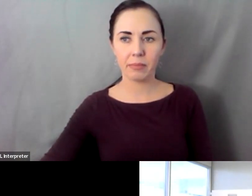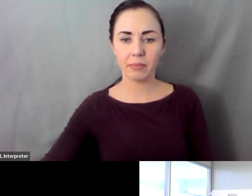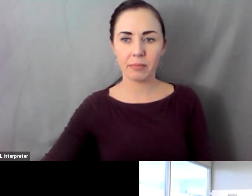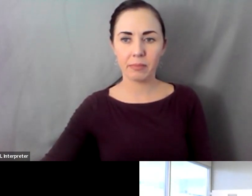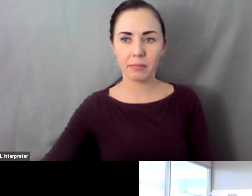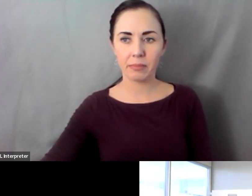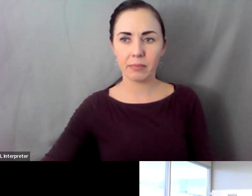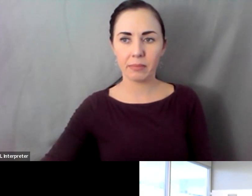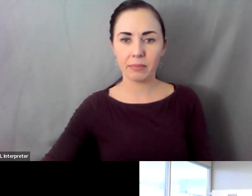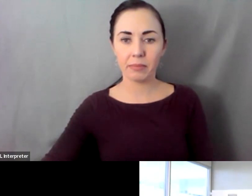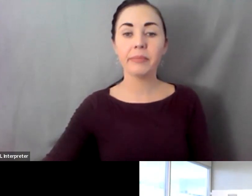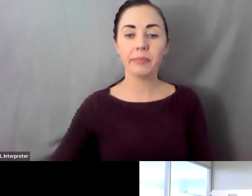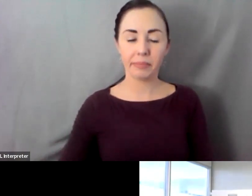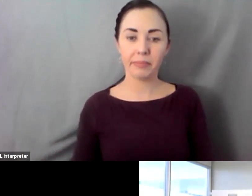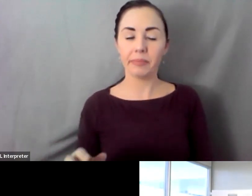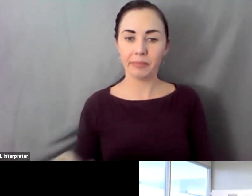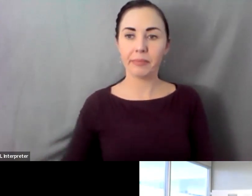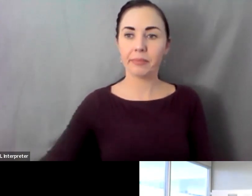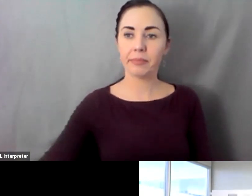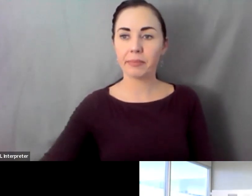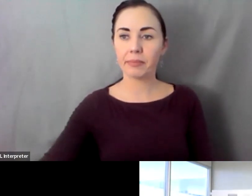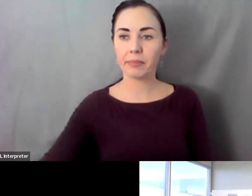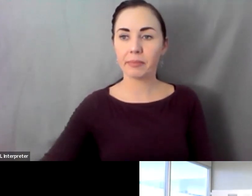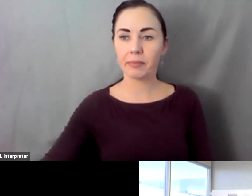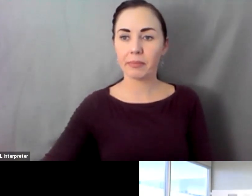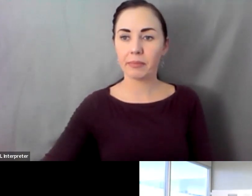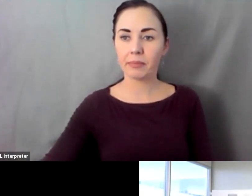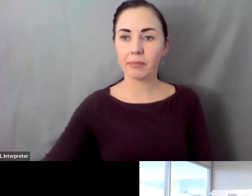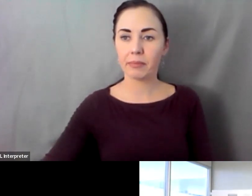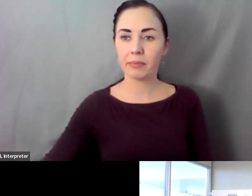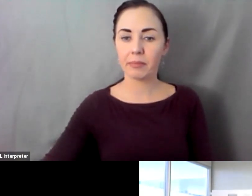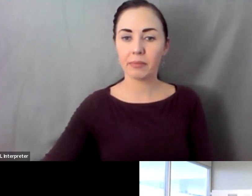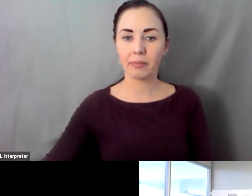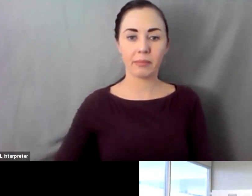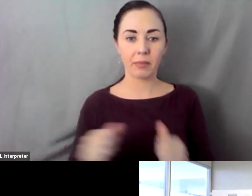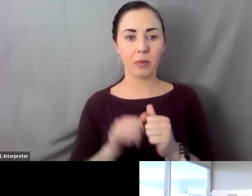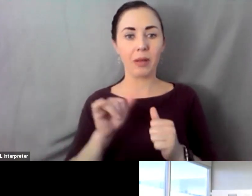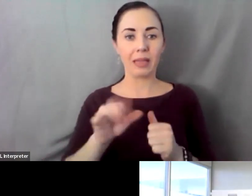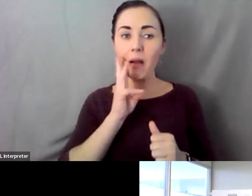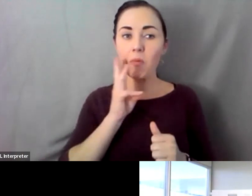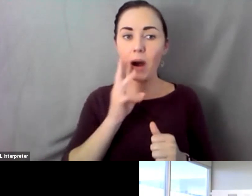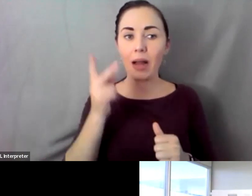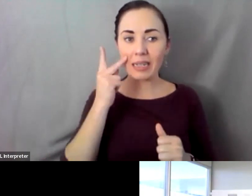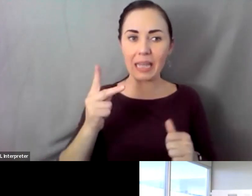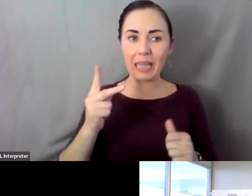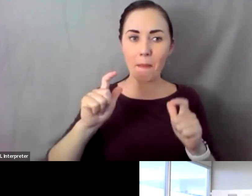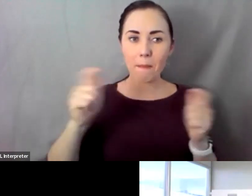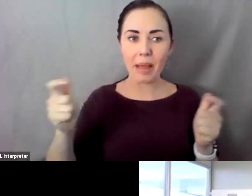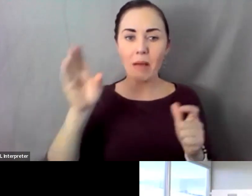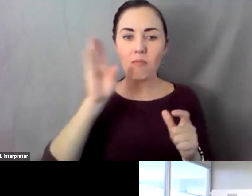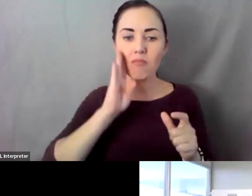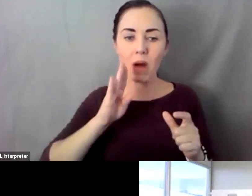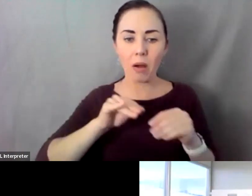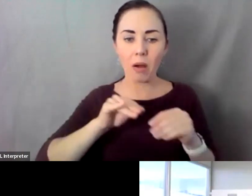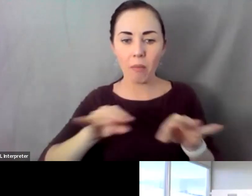Okay, so yeah, so with all that water, you'll see a big brown patch here. Are we looking at